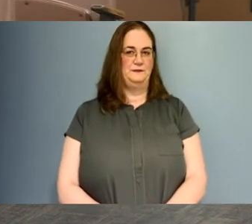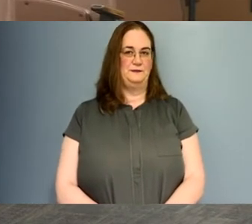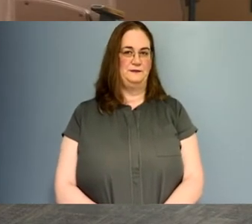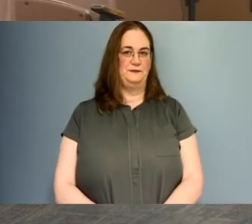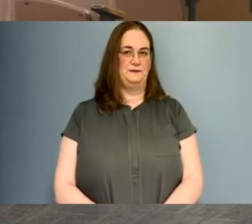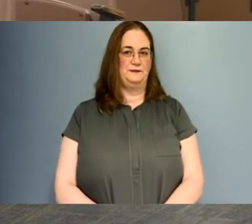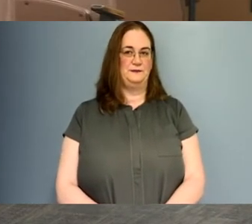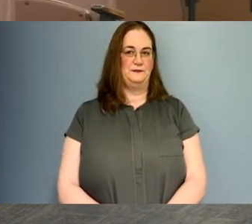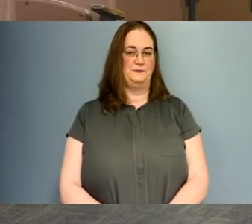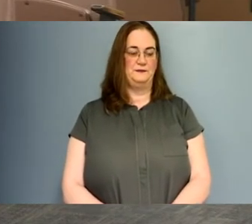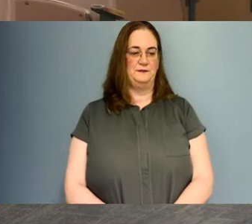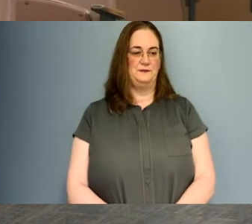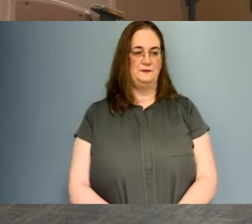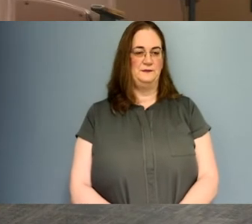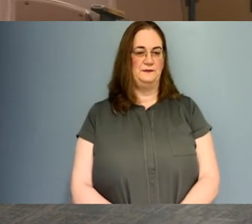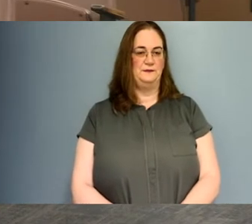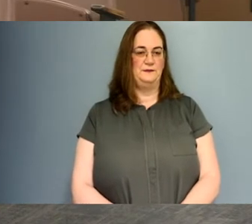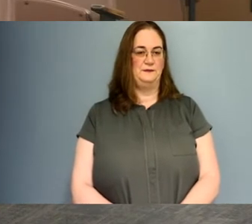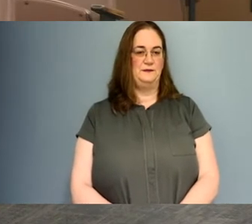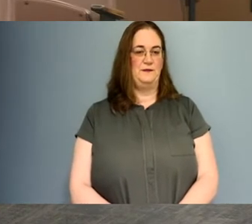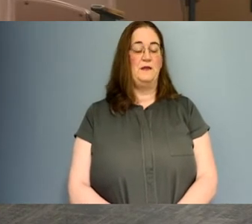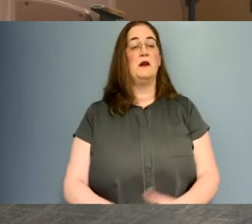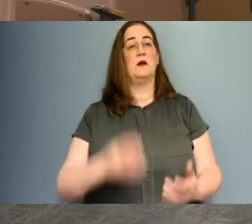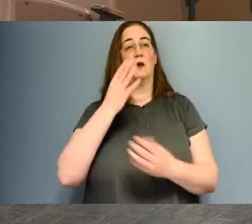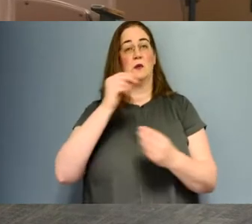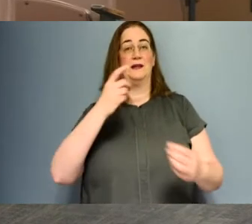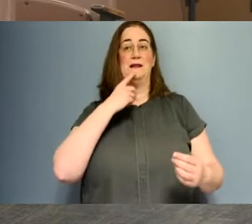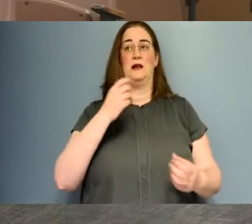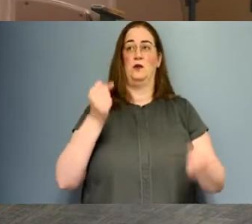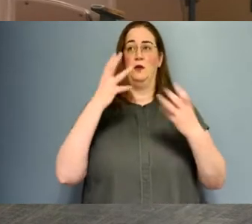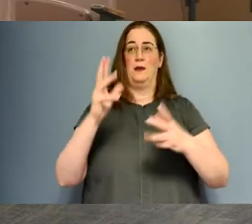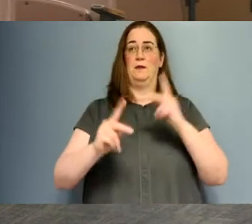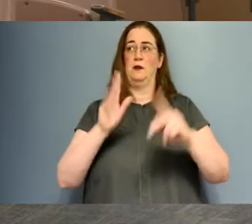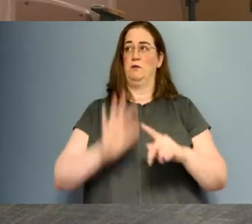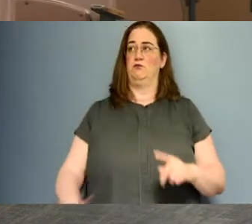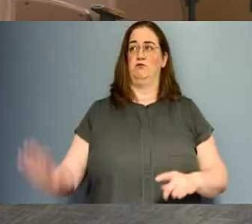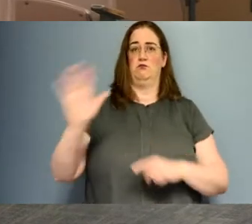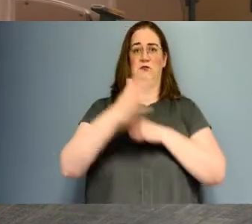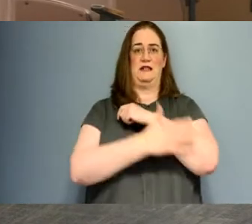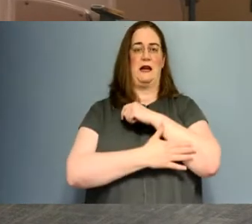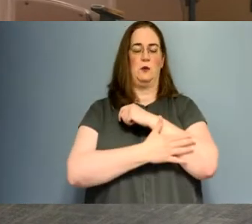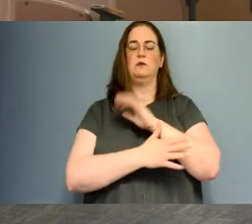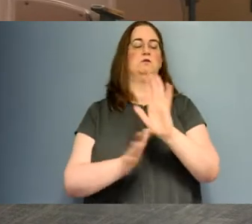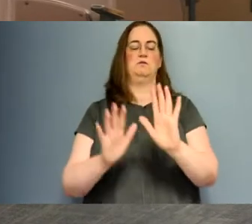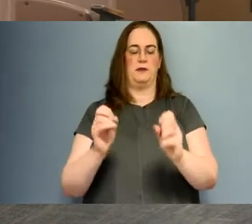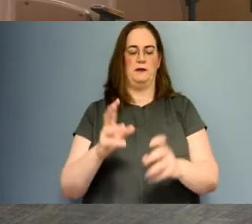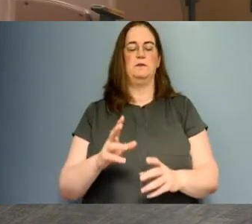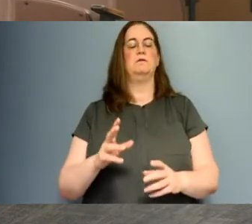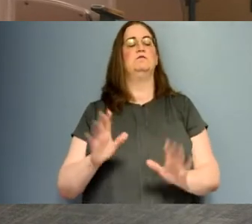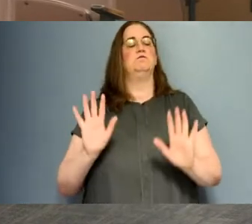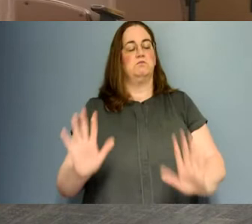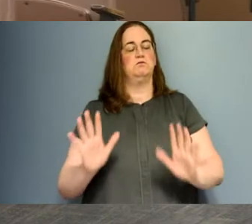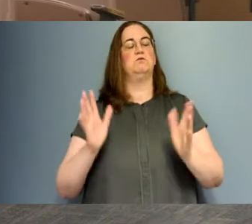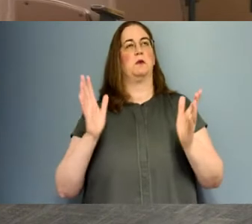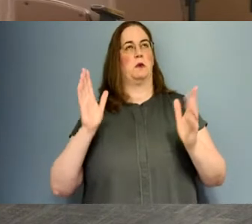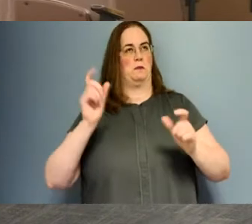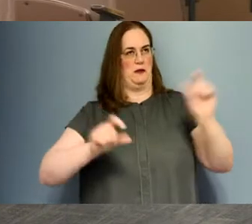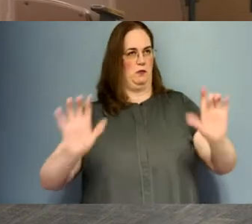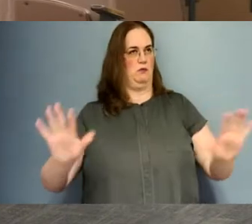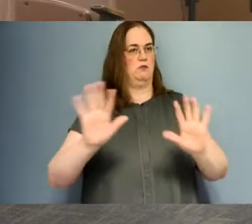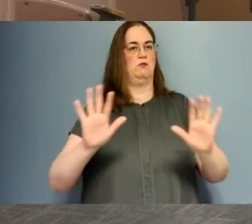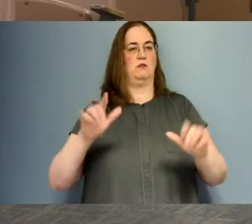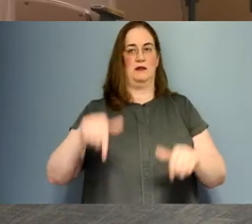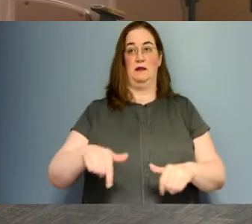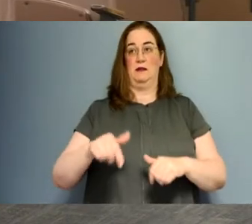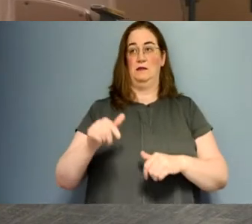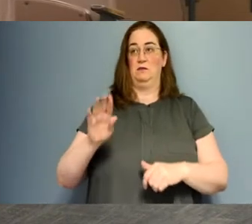What I would say is there are many people across this county, right? Not many, there are a number of people in the county, and not only the county,